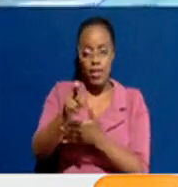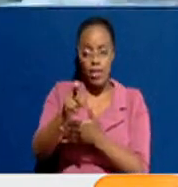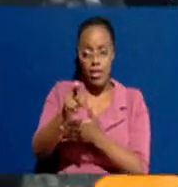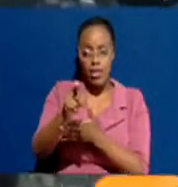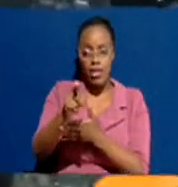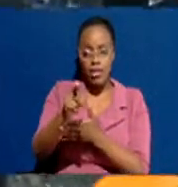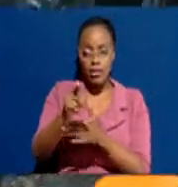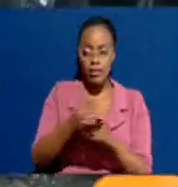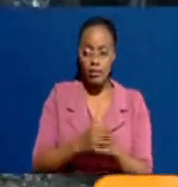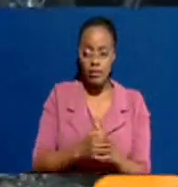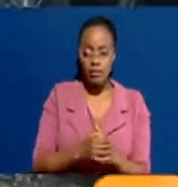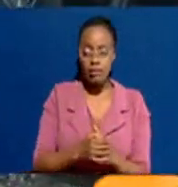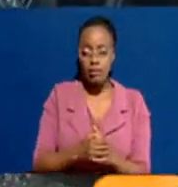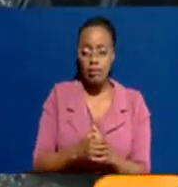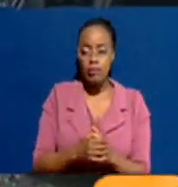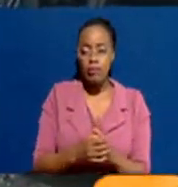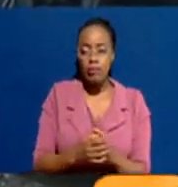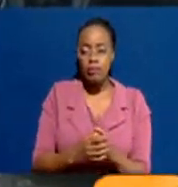person.